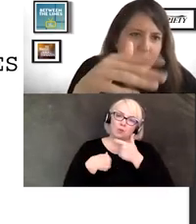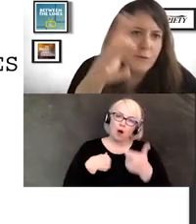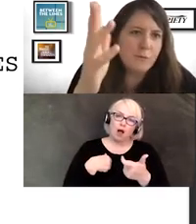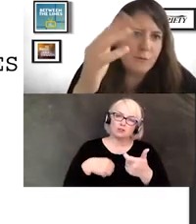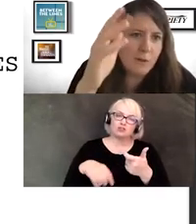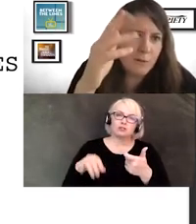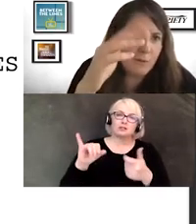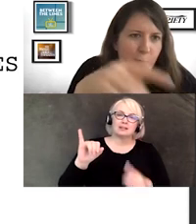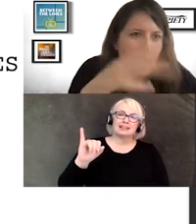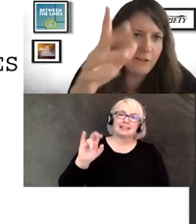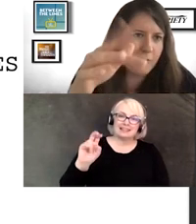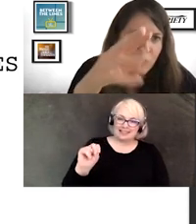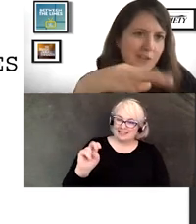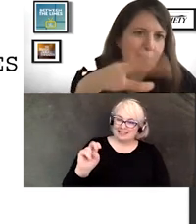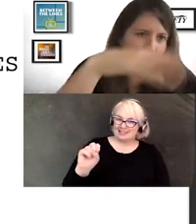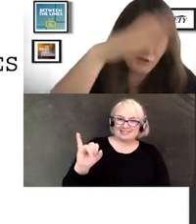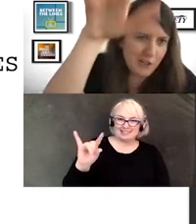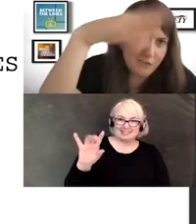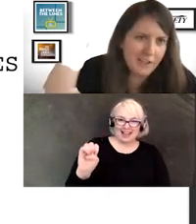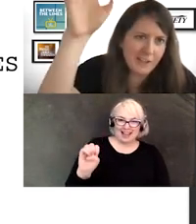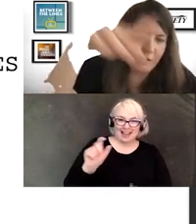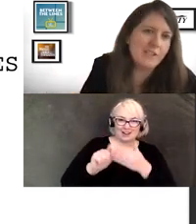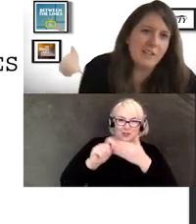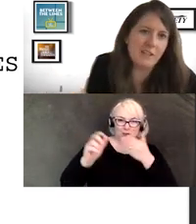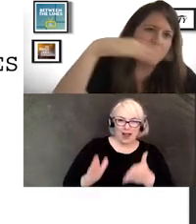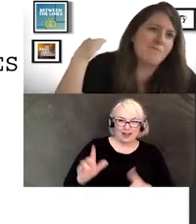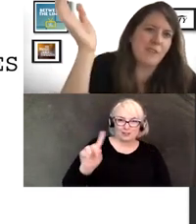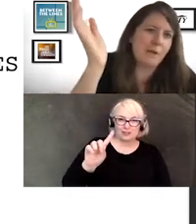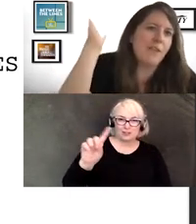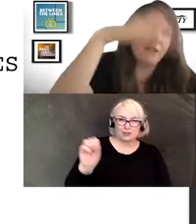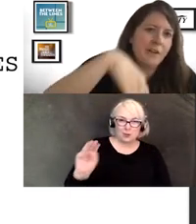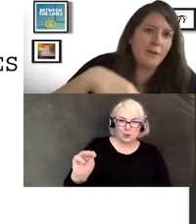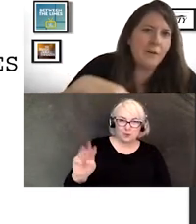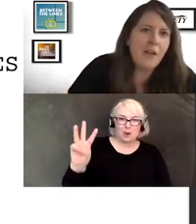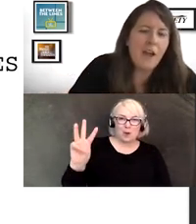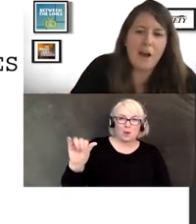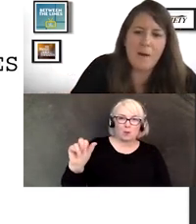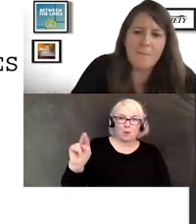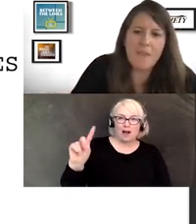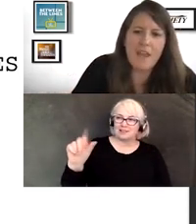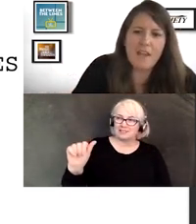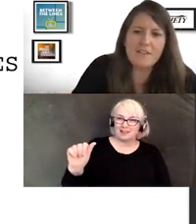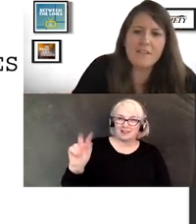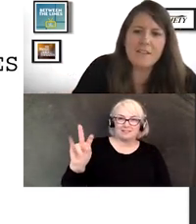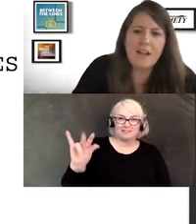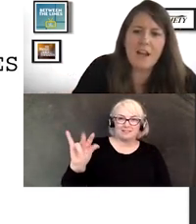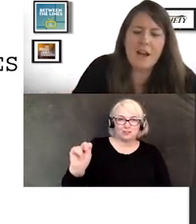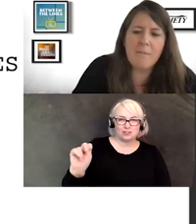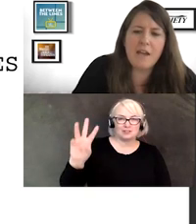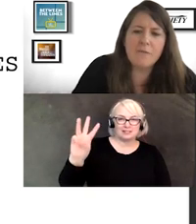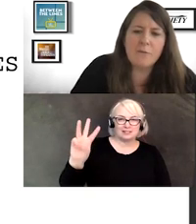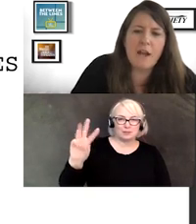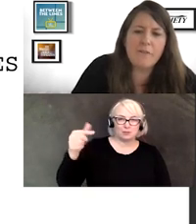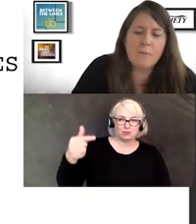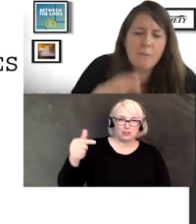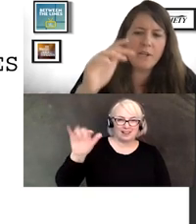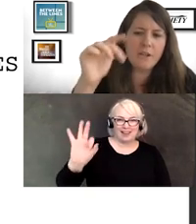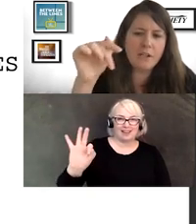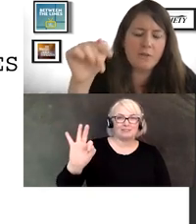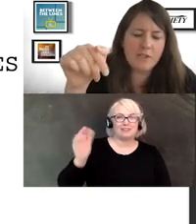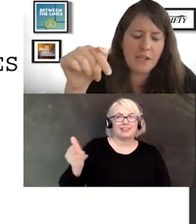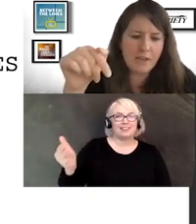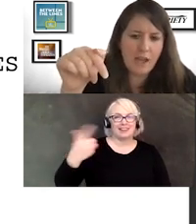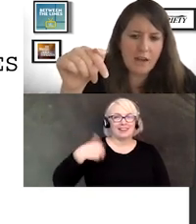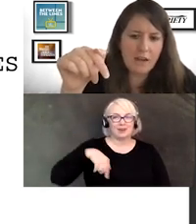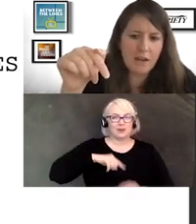writer's zoom WandaVision WGF thing that we did, um, like a month ago. Um, and, um, I re I remember